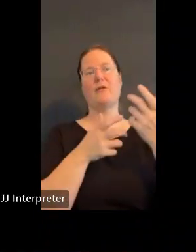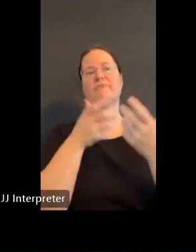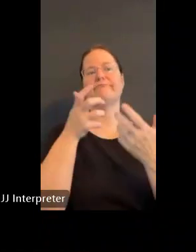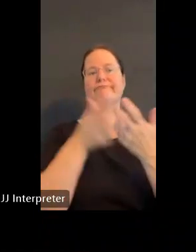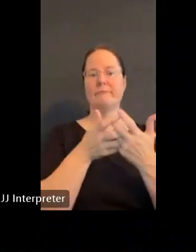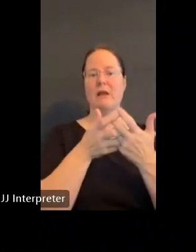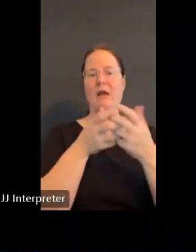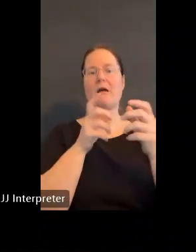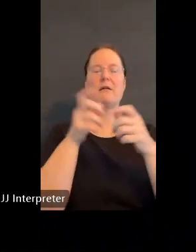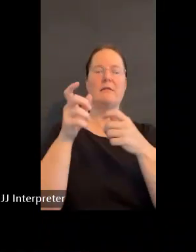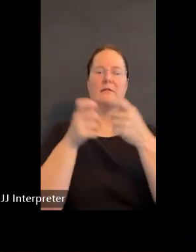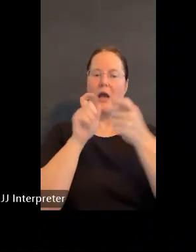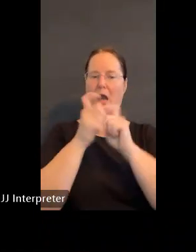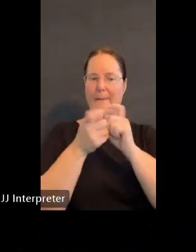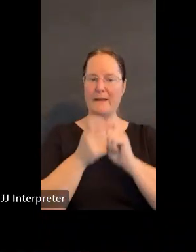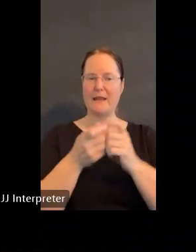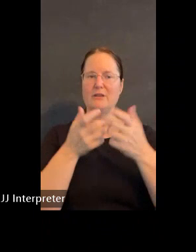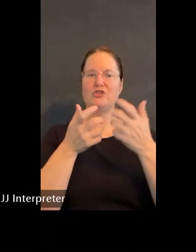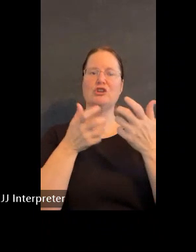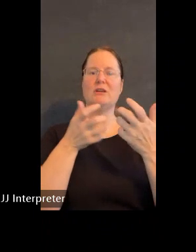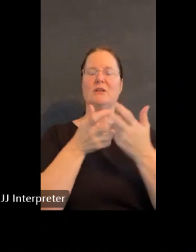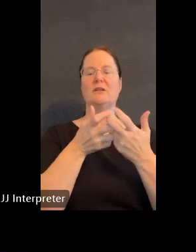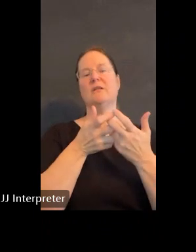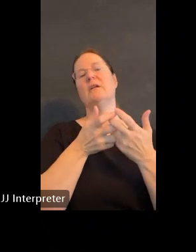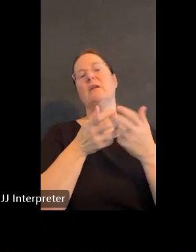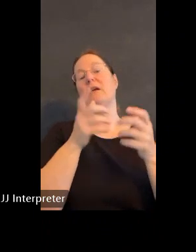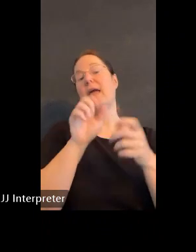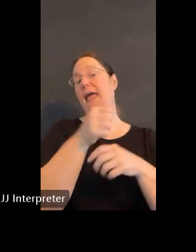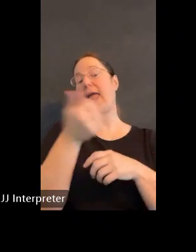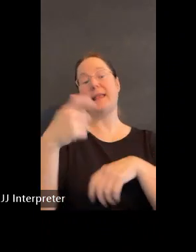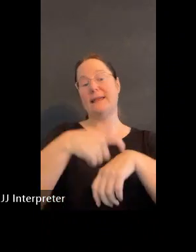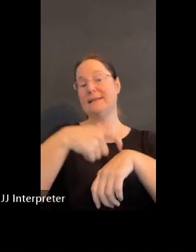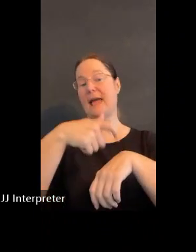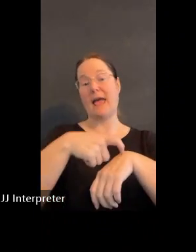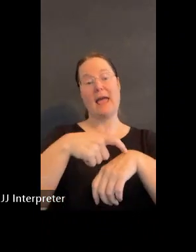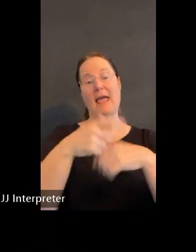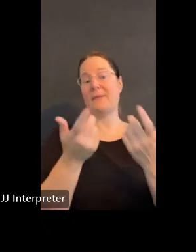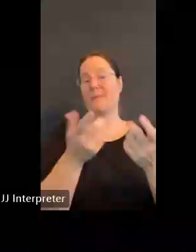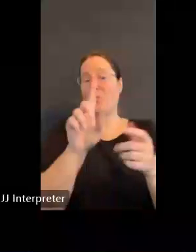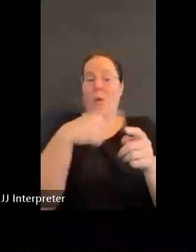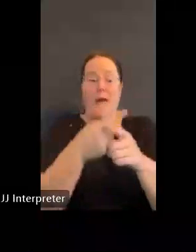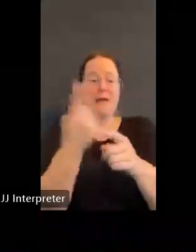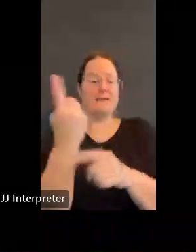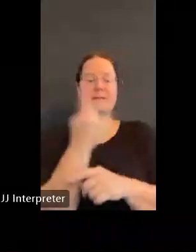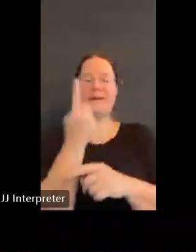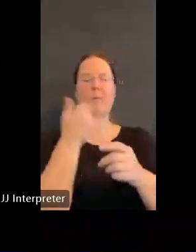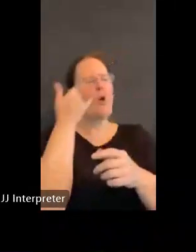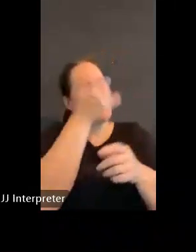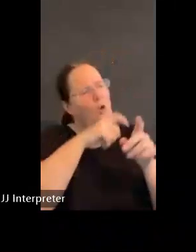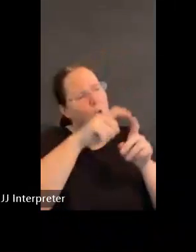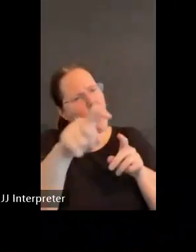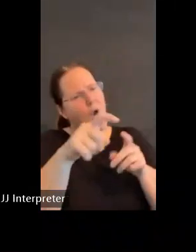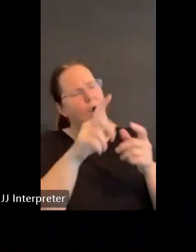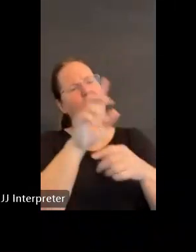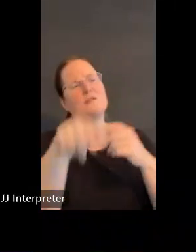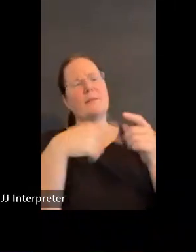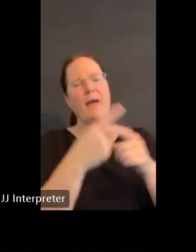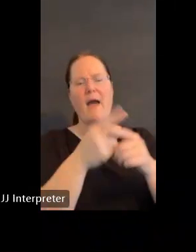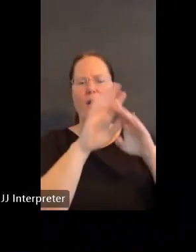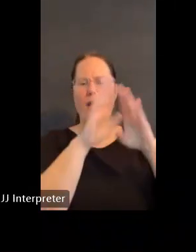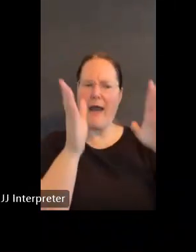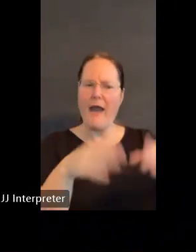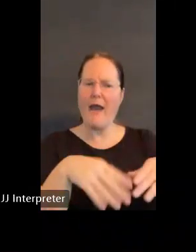tenancy. It can be made as someone is first calling the housing complex, asking questions, as they're touring the complex, as